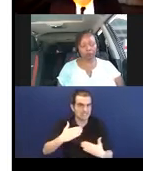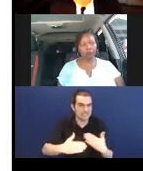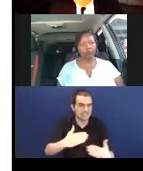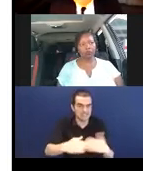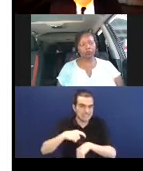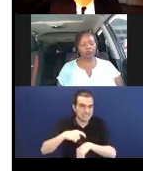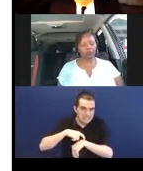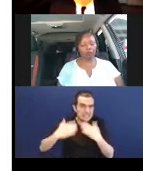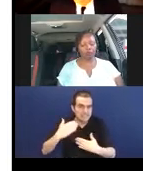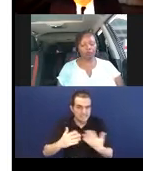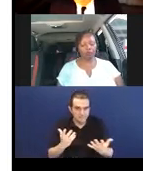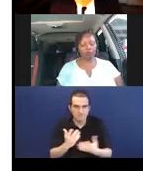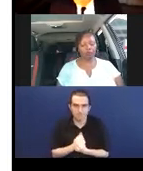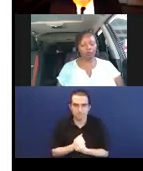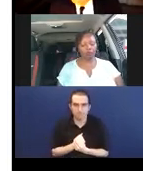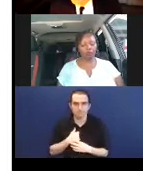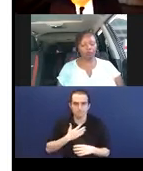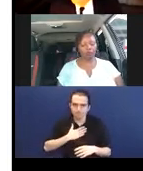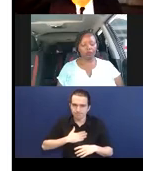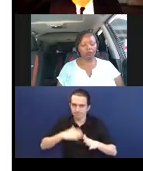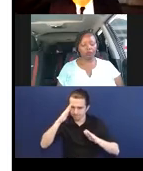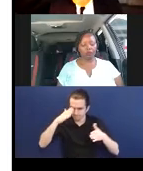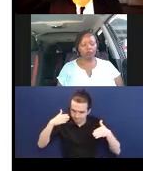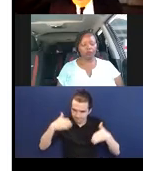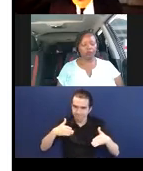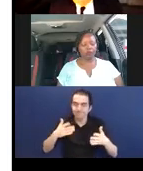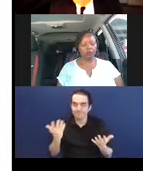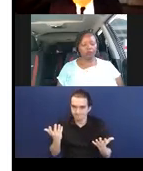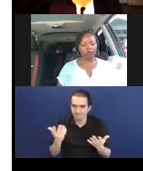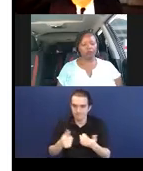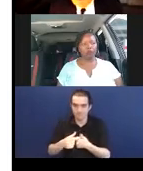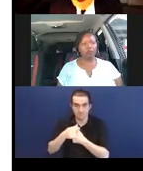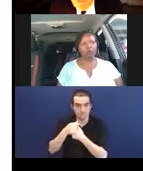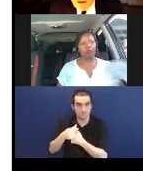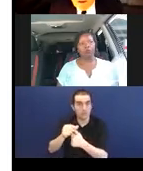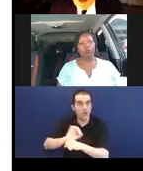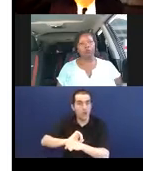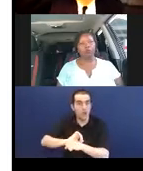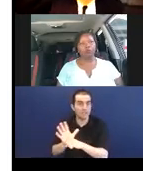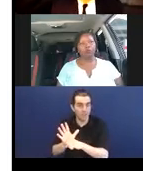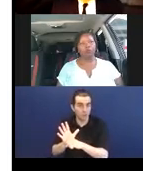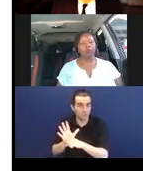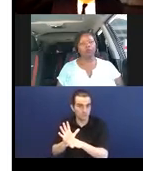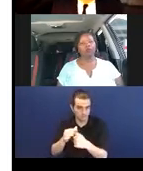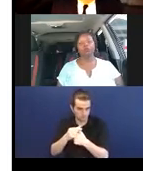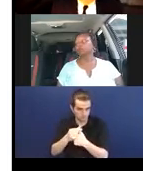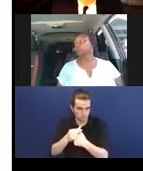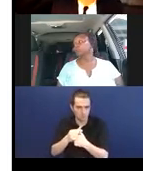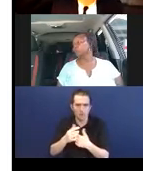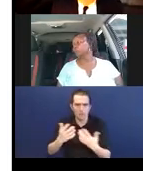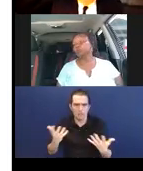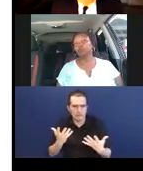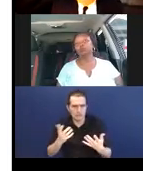but toward the end, the impact generally on disabled people, and Article 12 mental health issues, as well as looking